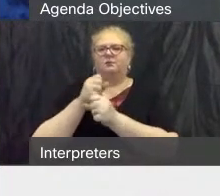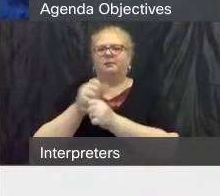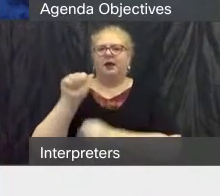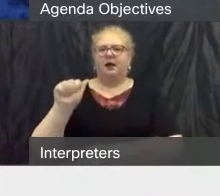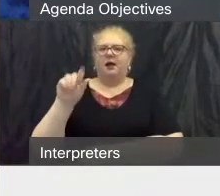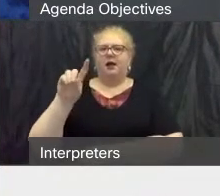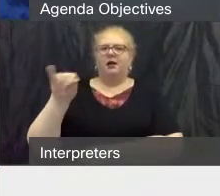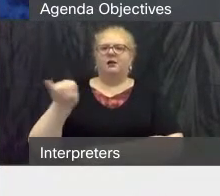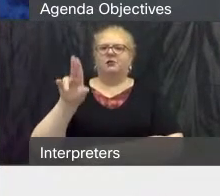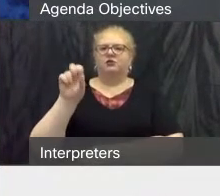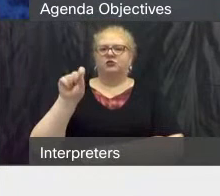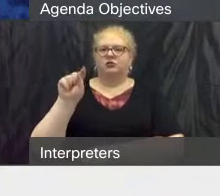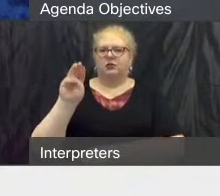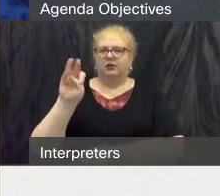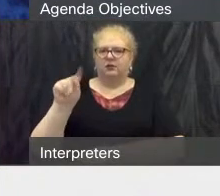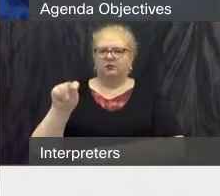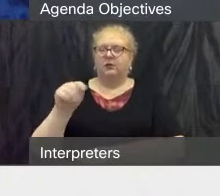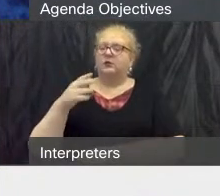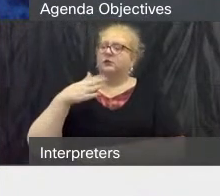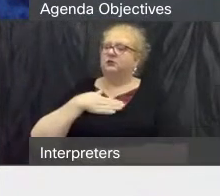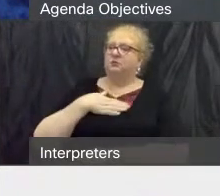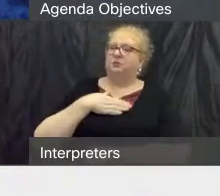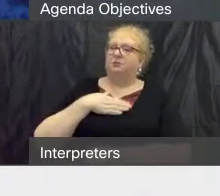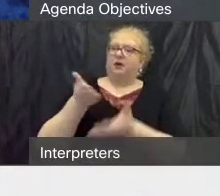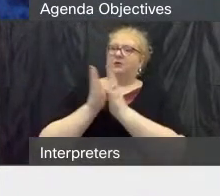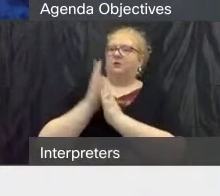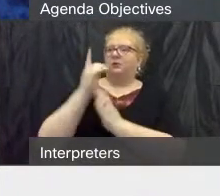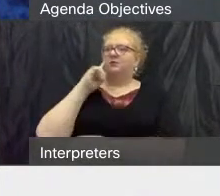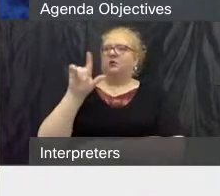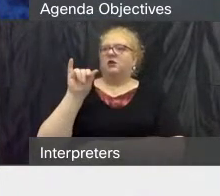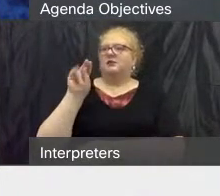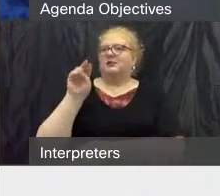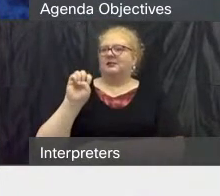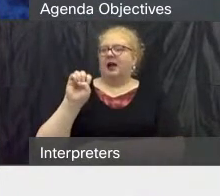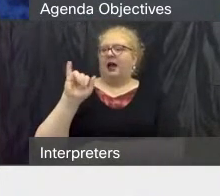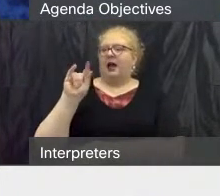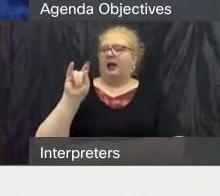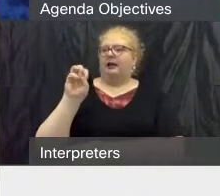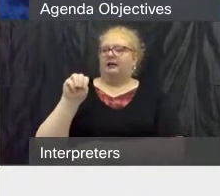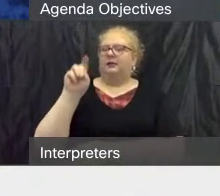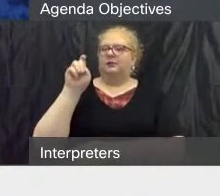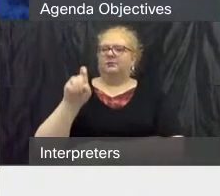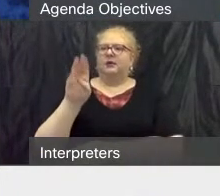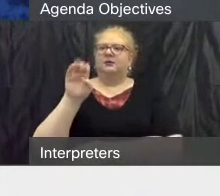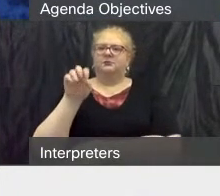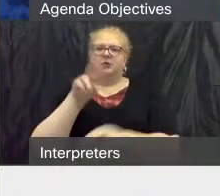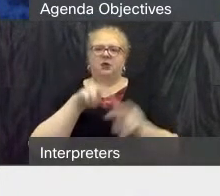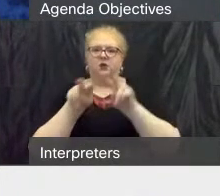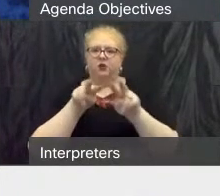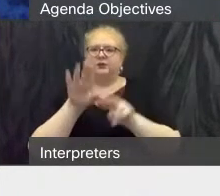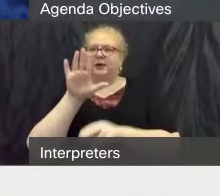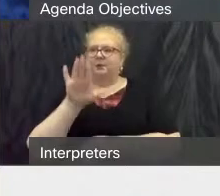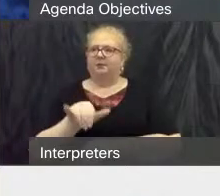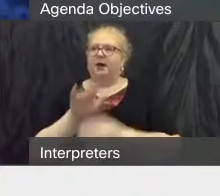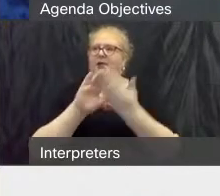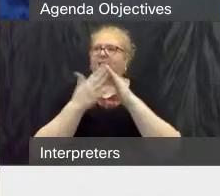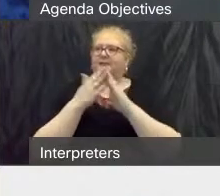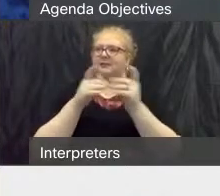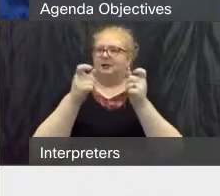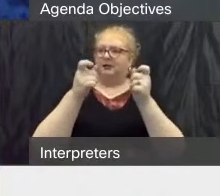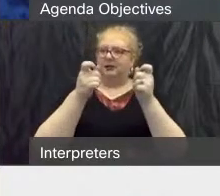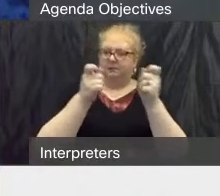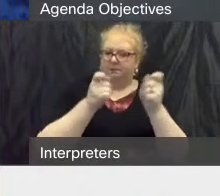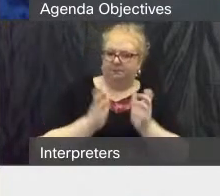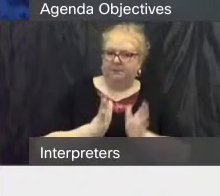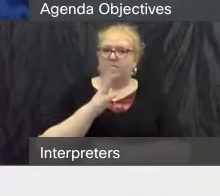So my request for a line item just needs to be looked at by the city manager and the mayor to see how they would fund